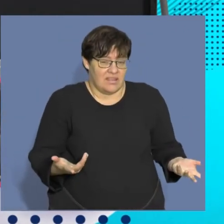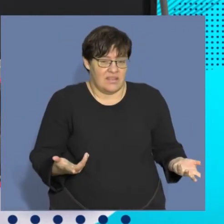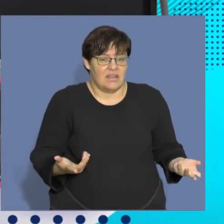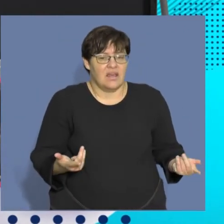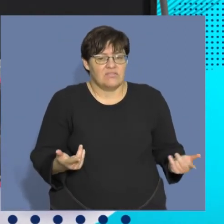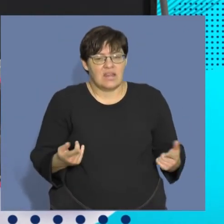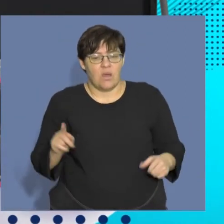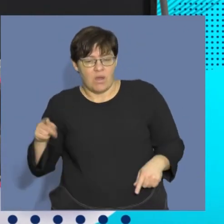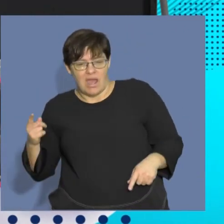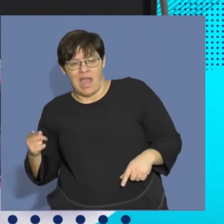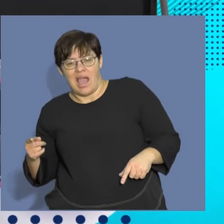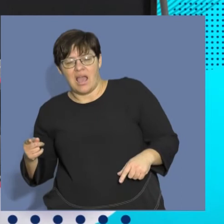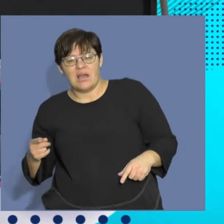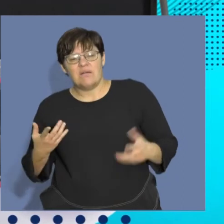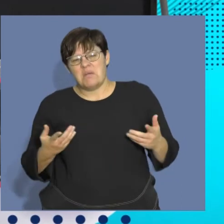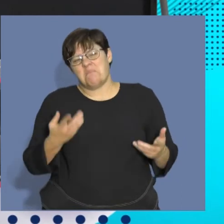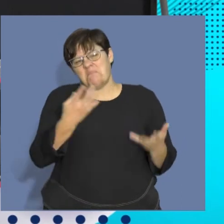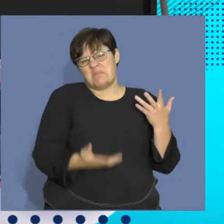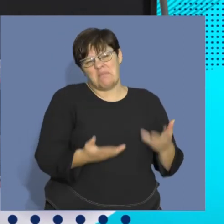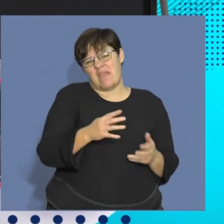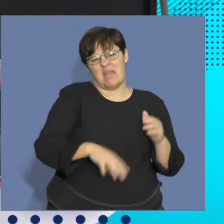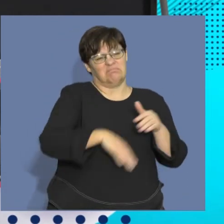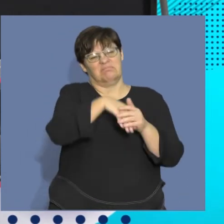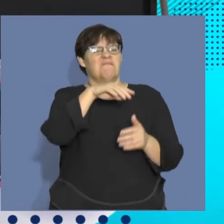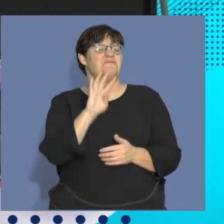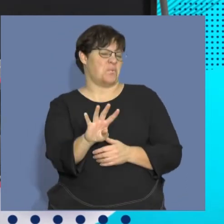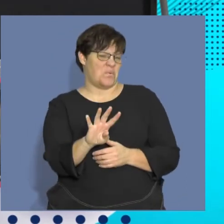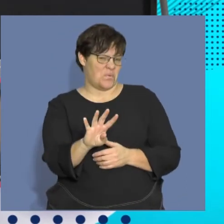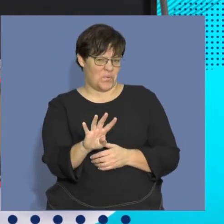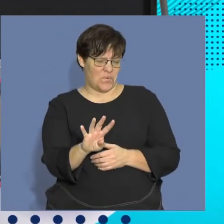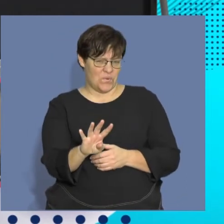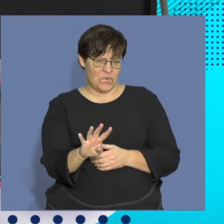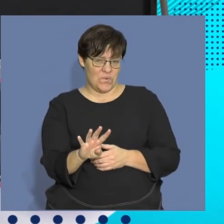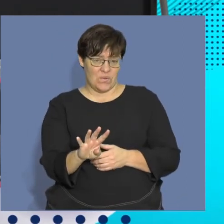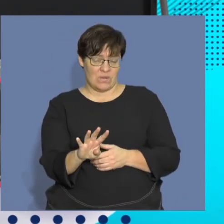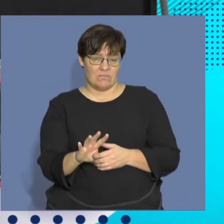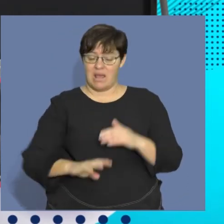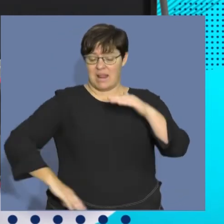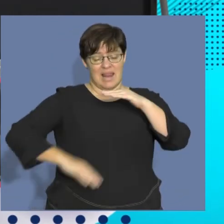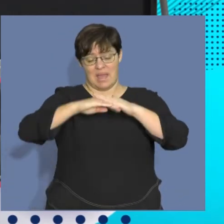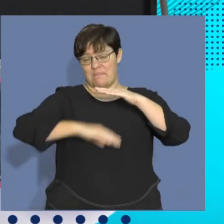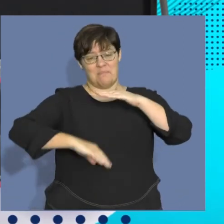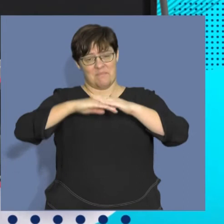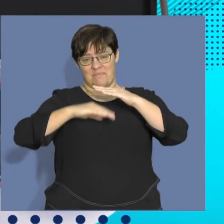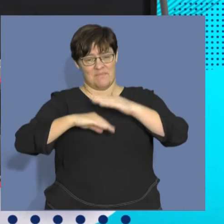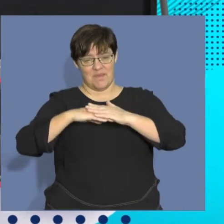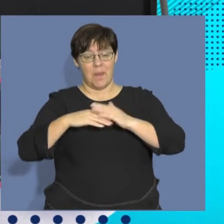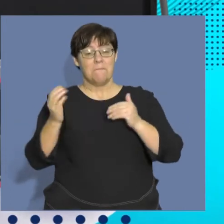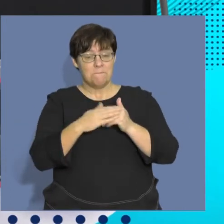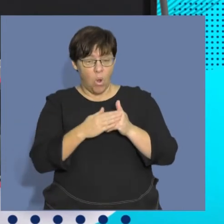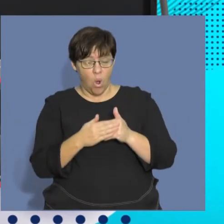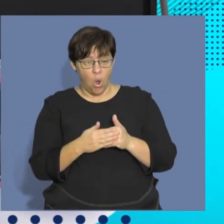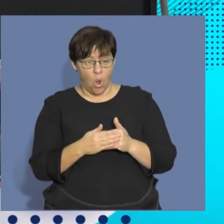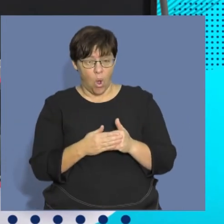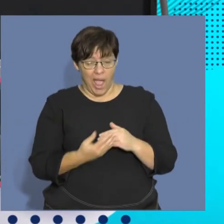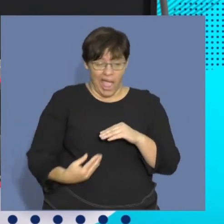right, if you help me, you can push another one under this arm. I've got 4, but I've now reached my